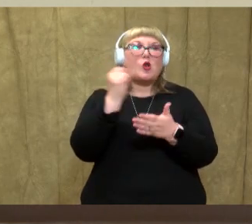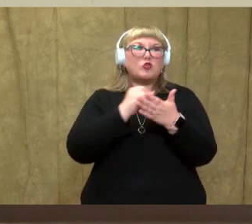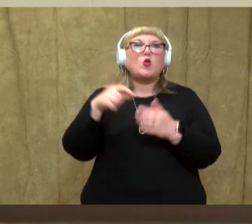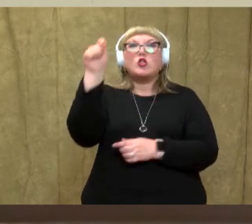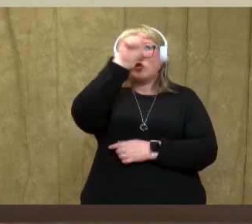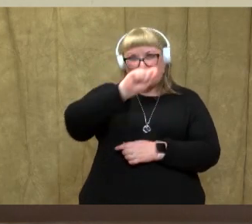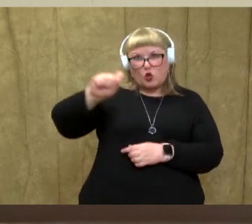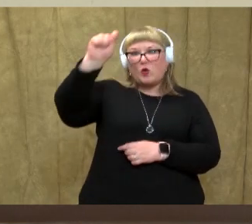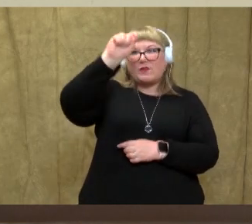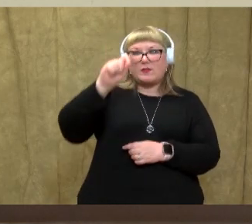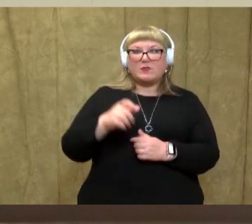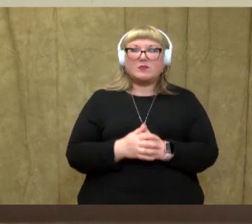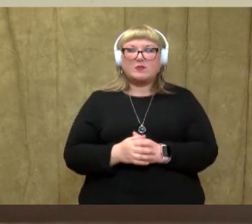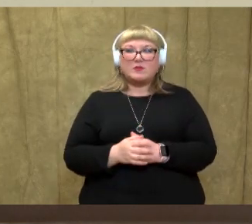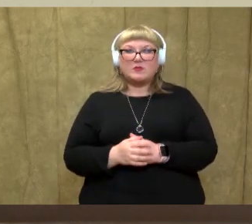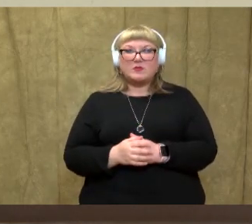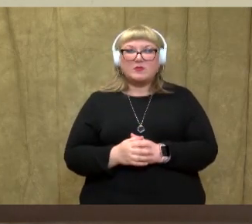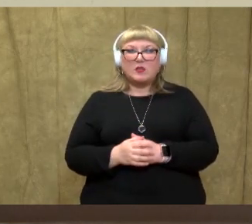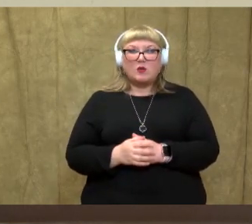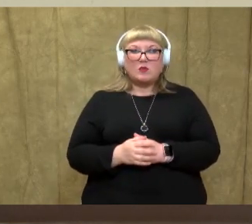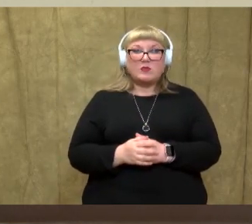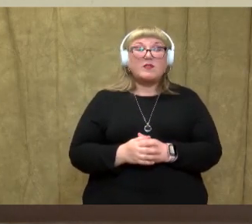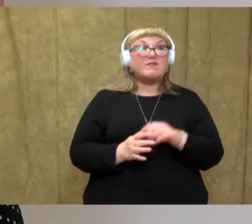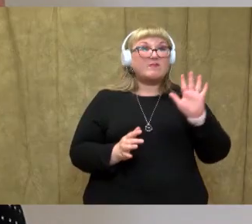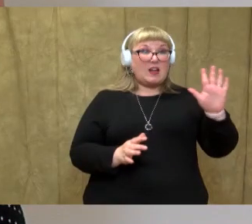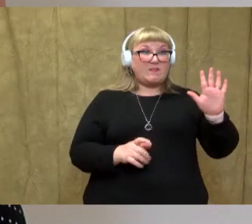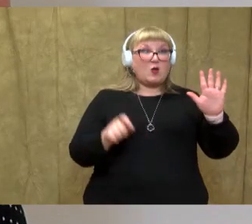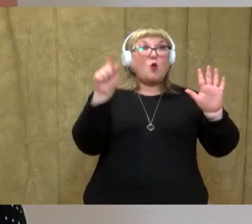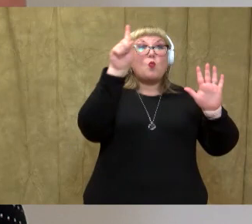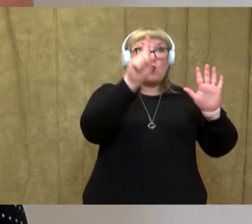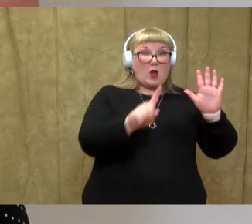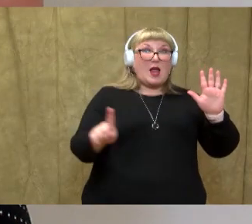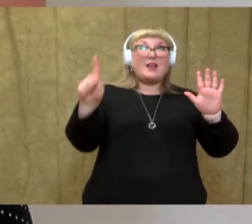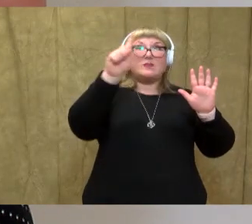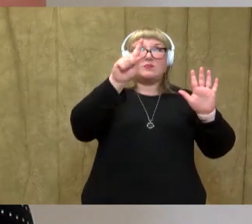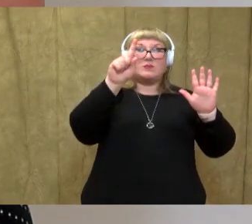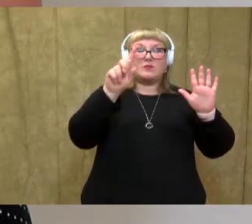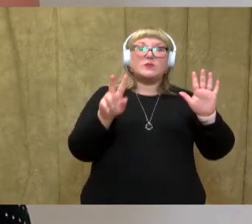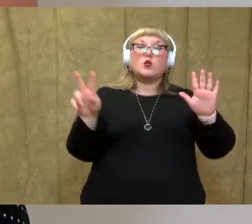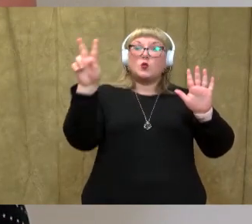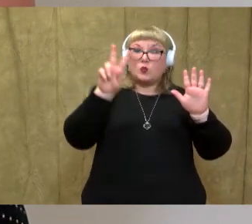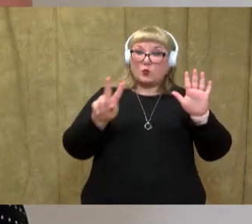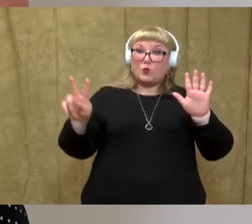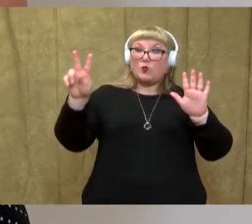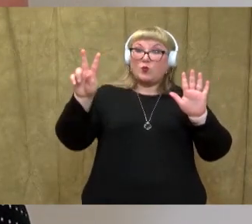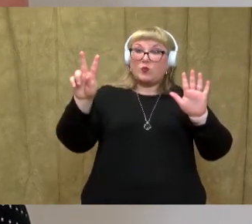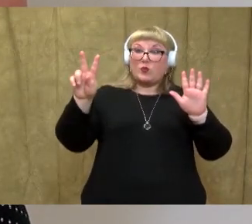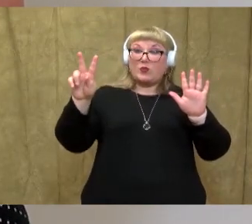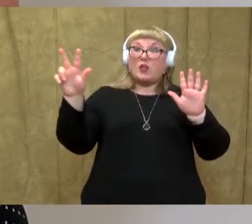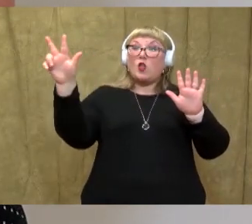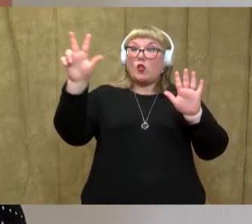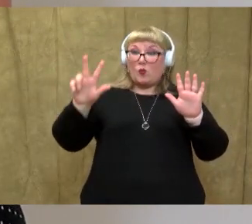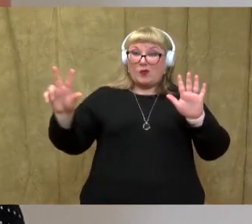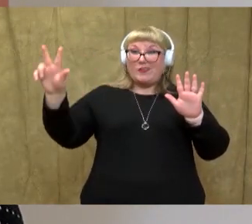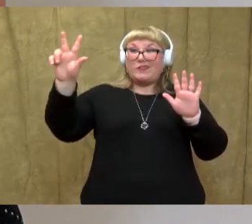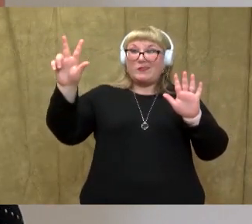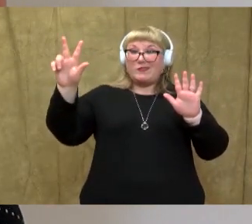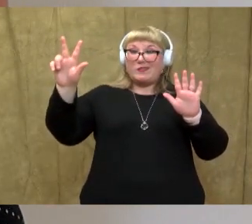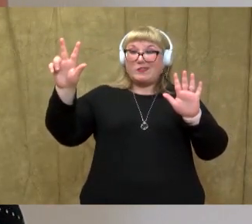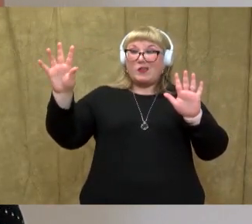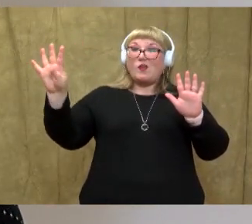to start with 5. Let's draw 5. 1, 2,